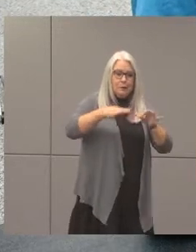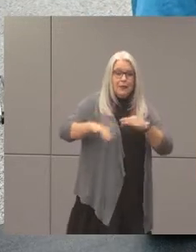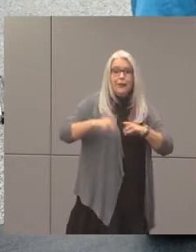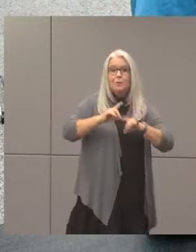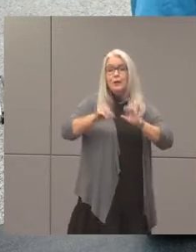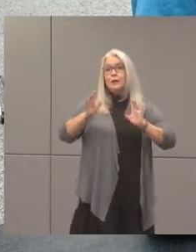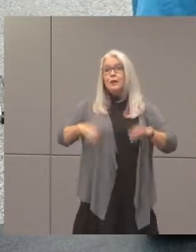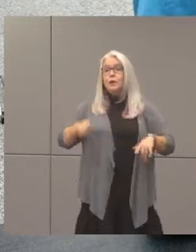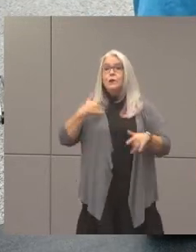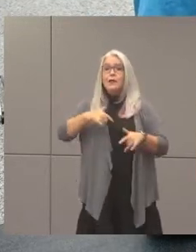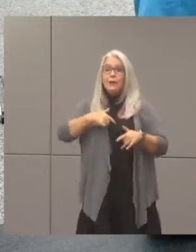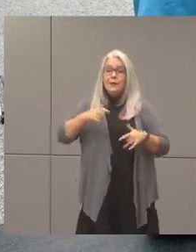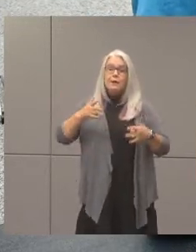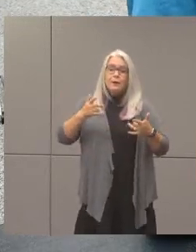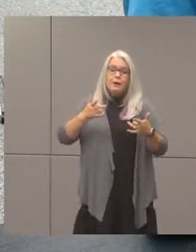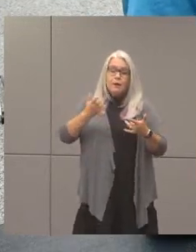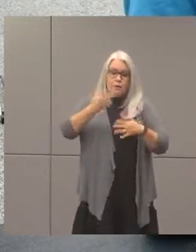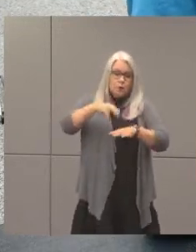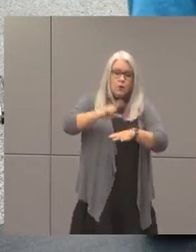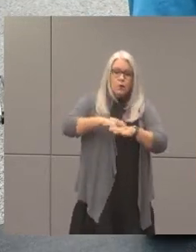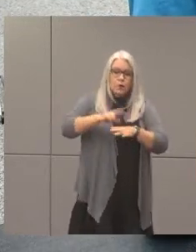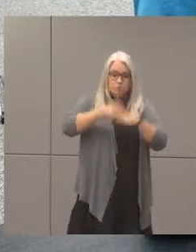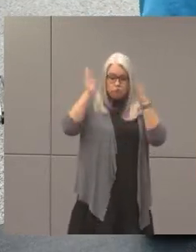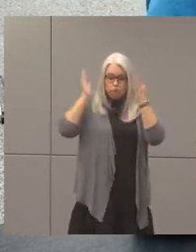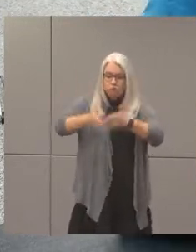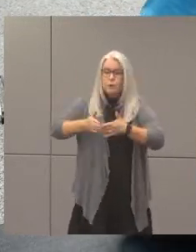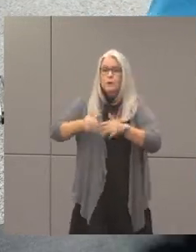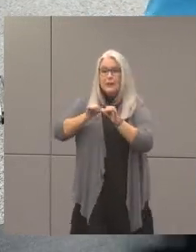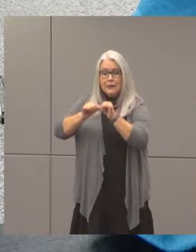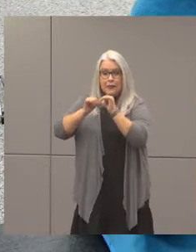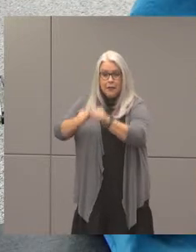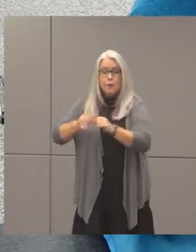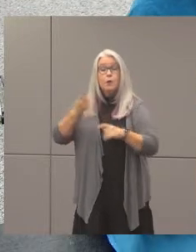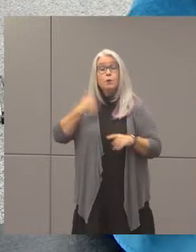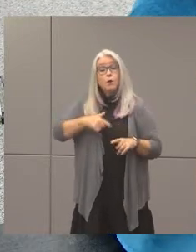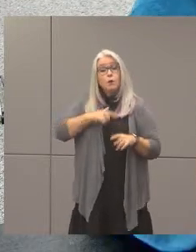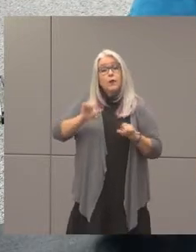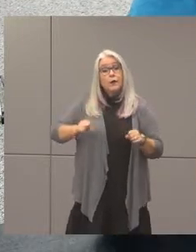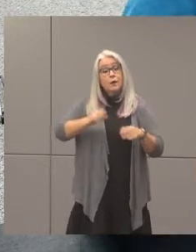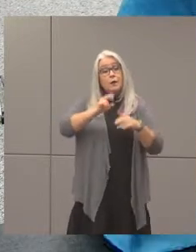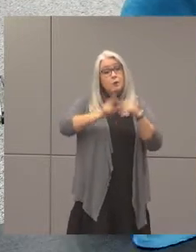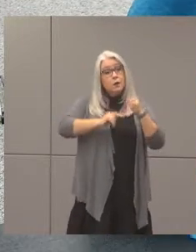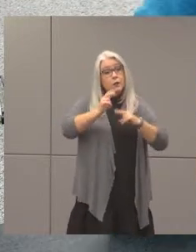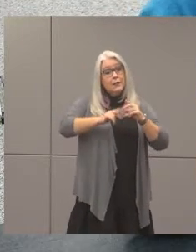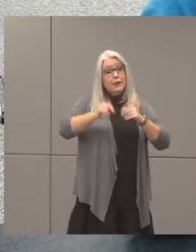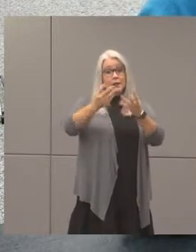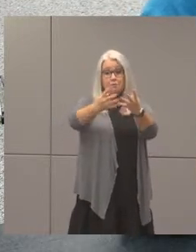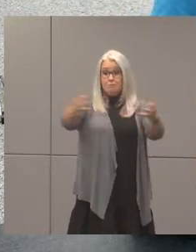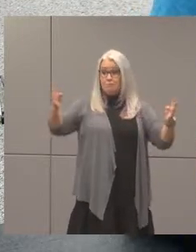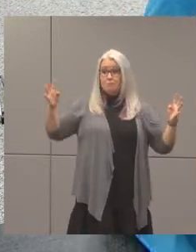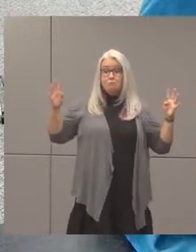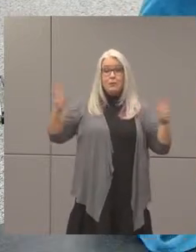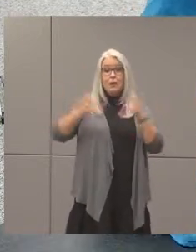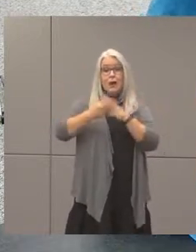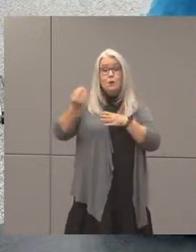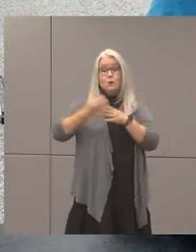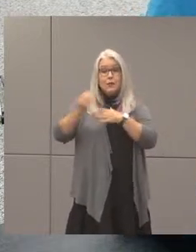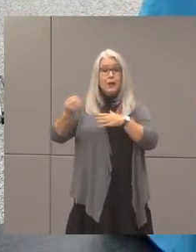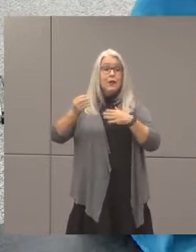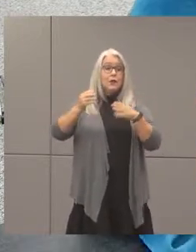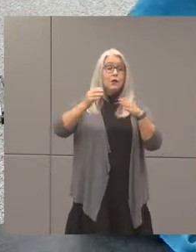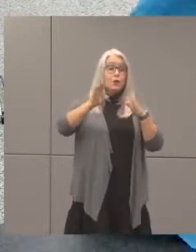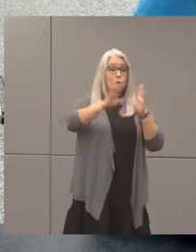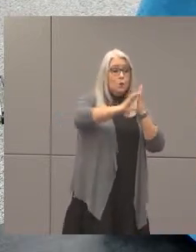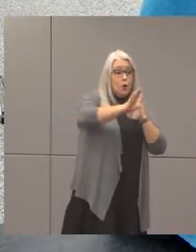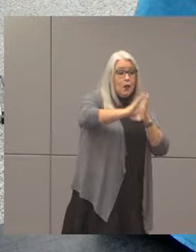breathe sustainability, but we have the opportunity by rebuilding even the exterior walls, which now is a lot of glass, a